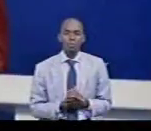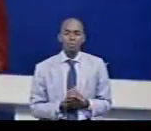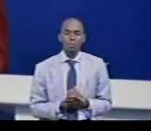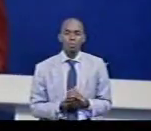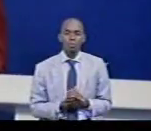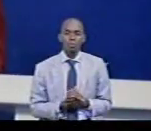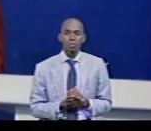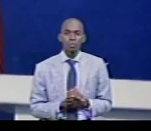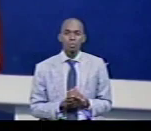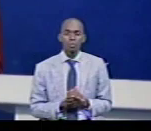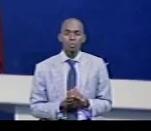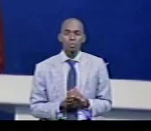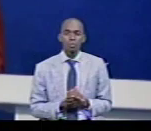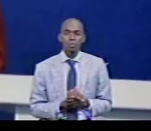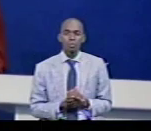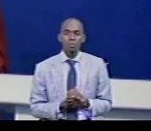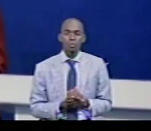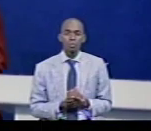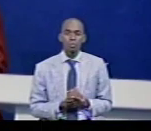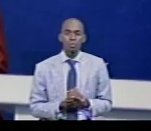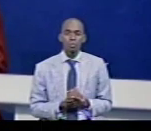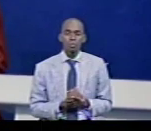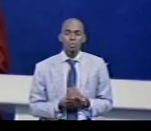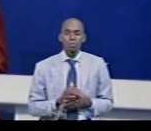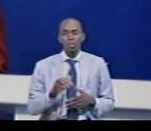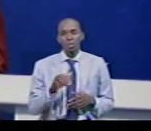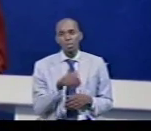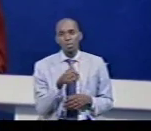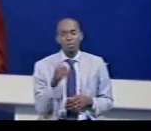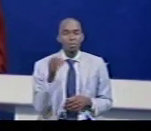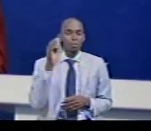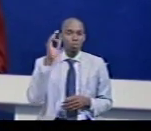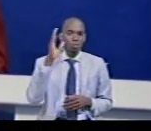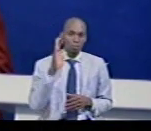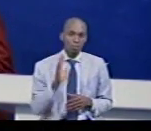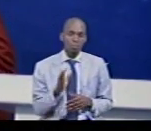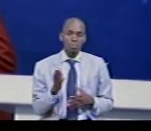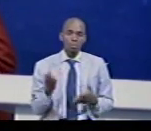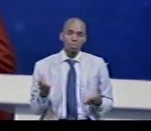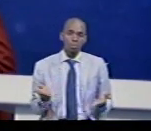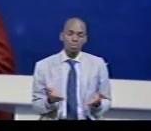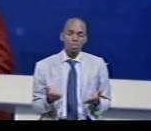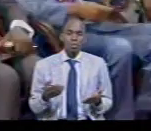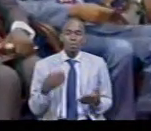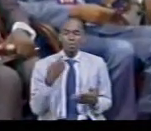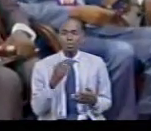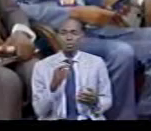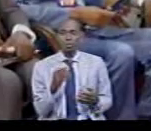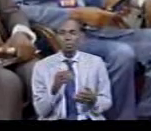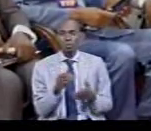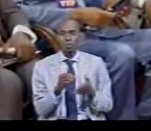Right Reverend Helena Opoku-Sakodie, Head Tema Joint Church.